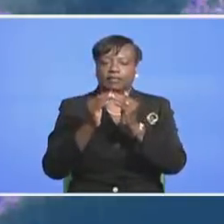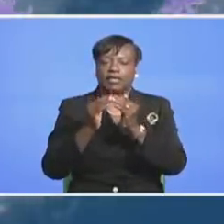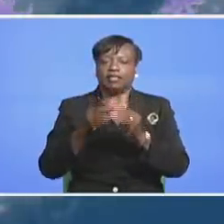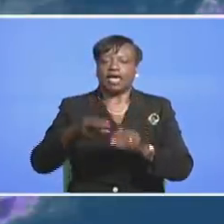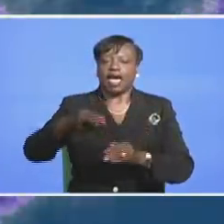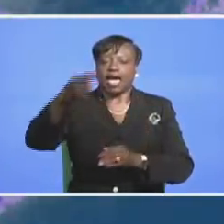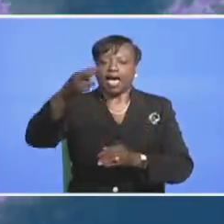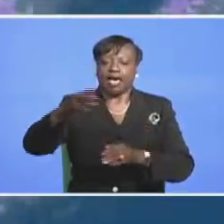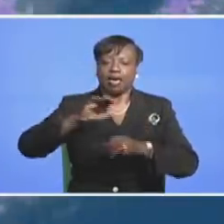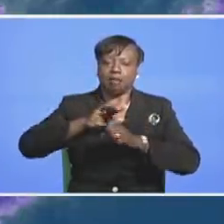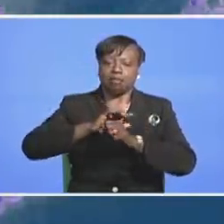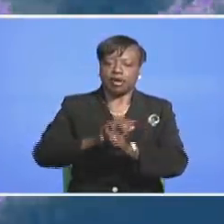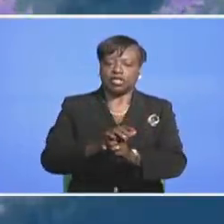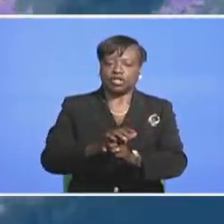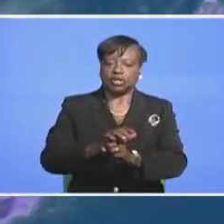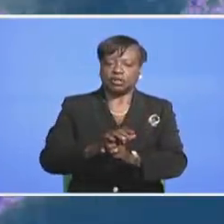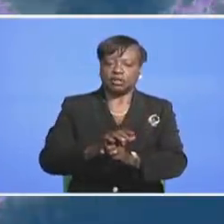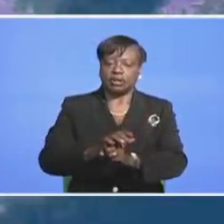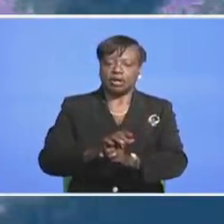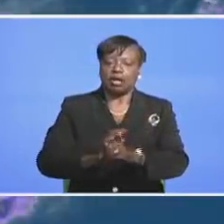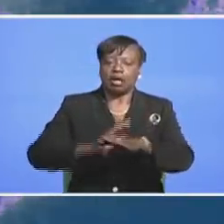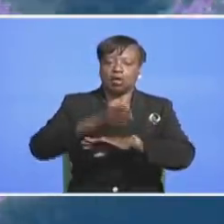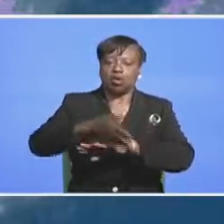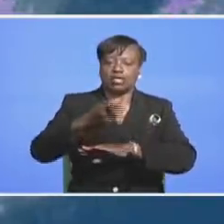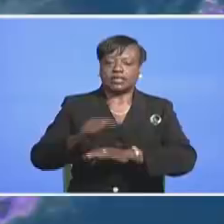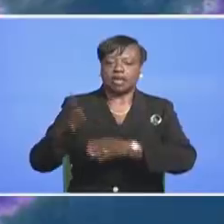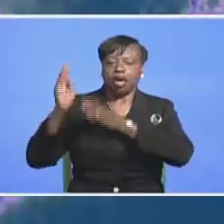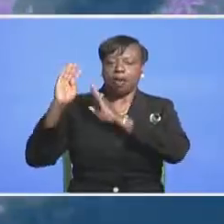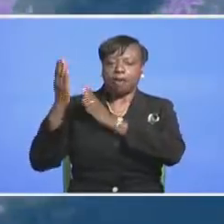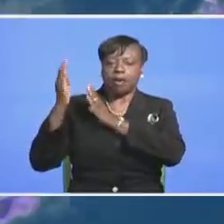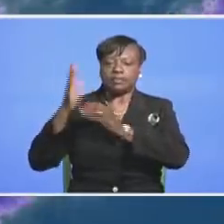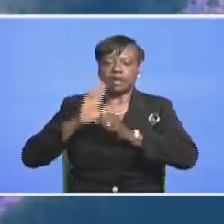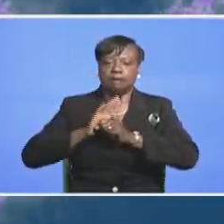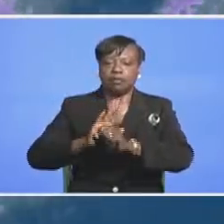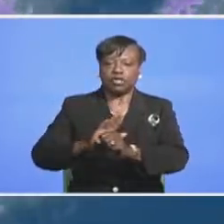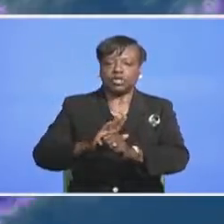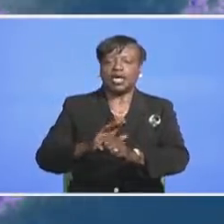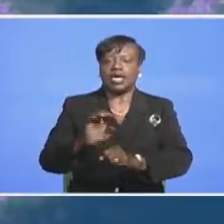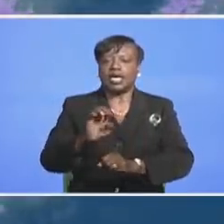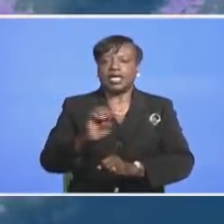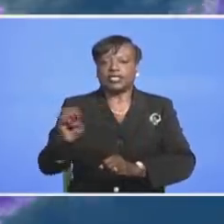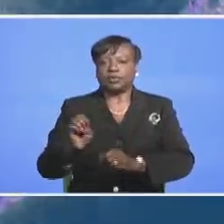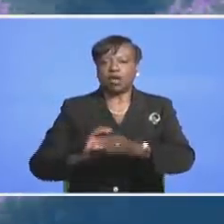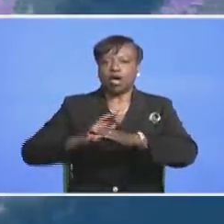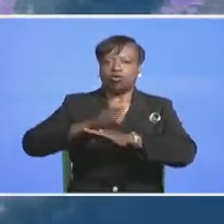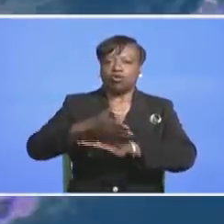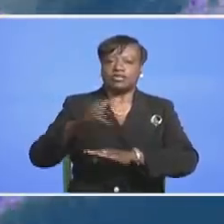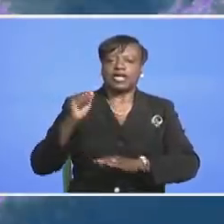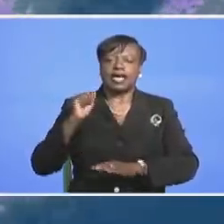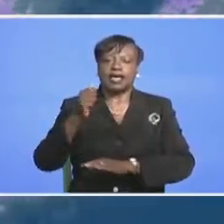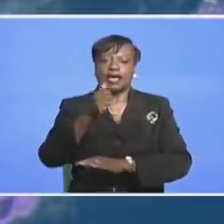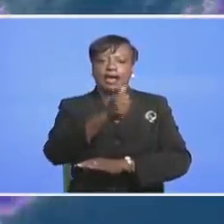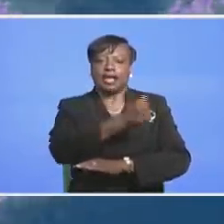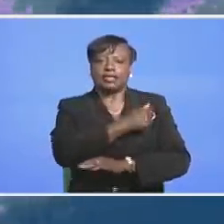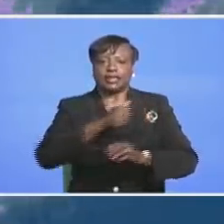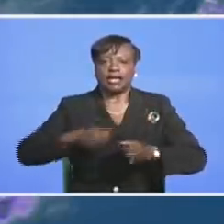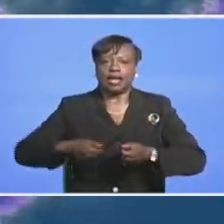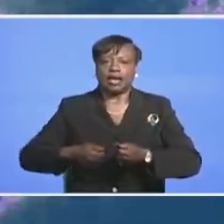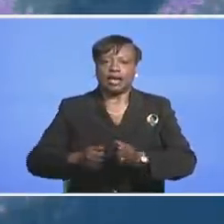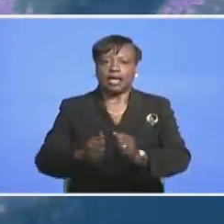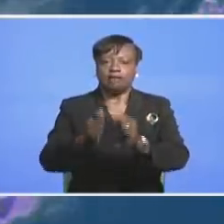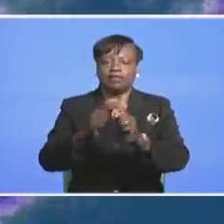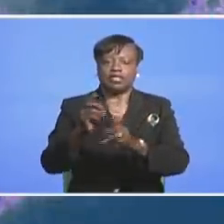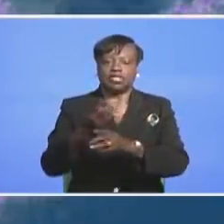pressure ridge, which is anchored across the Bahamas, is expected to push eastward across the Atlantic, and that will allow for that sharing to